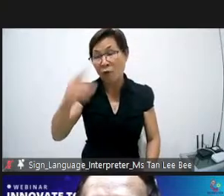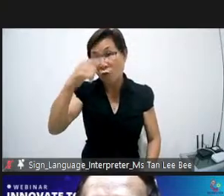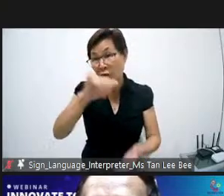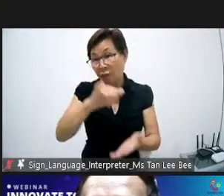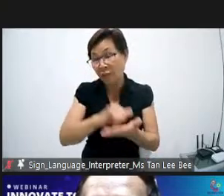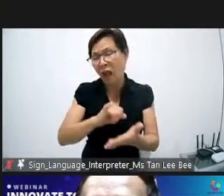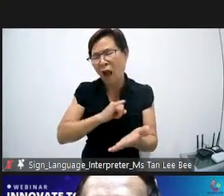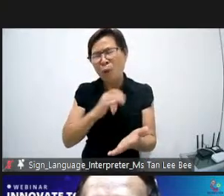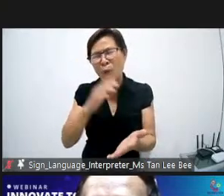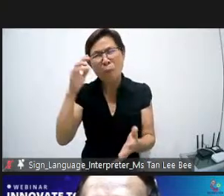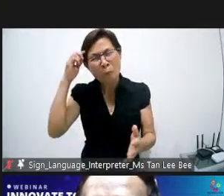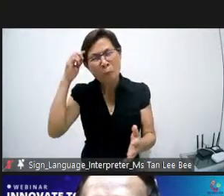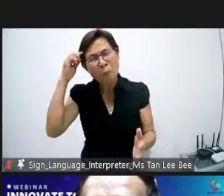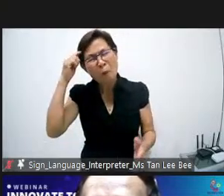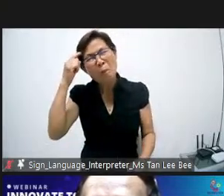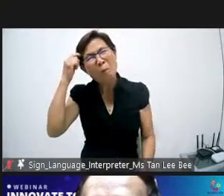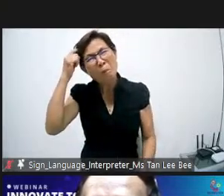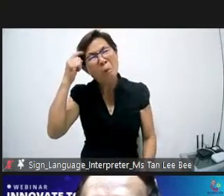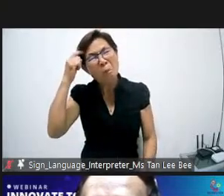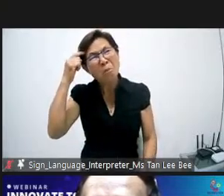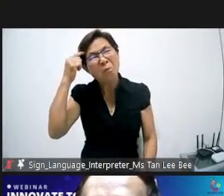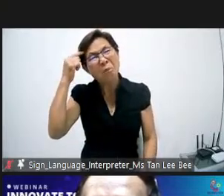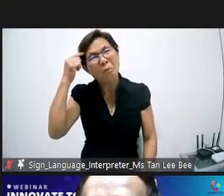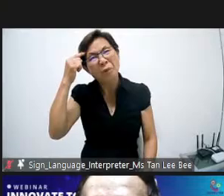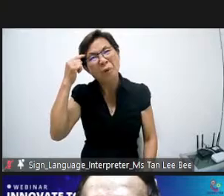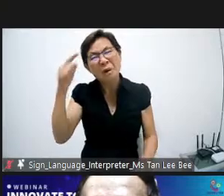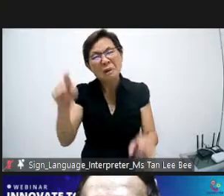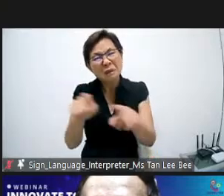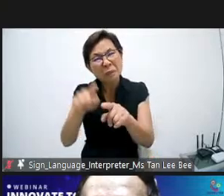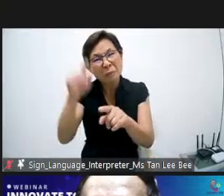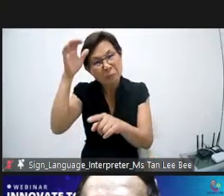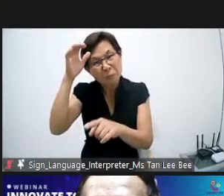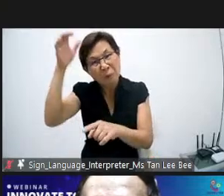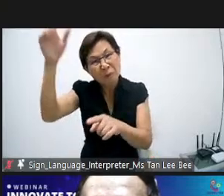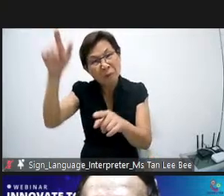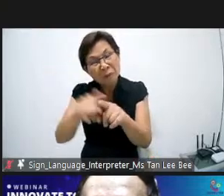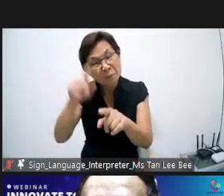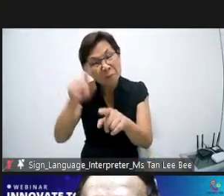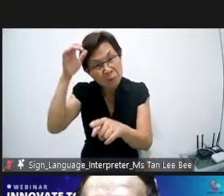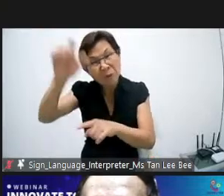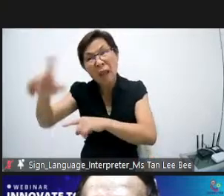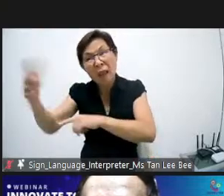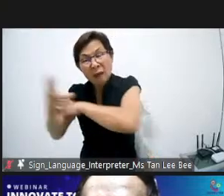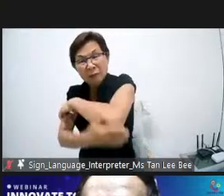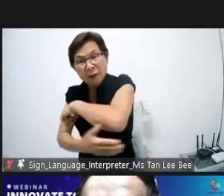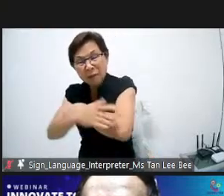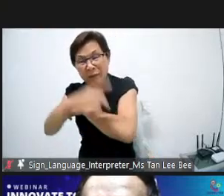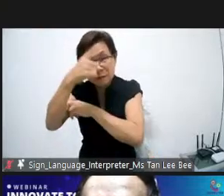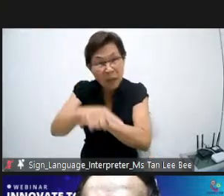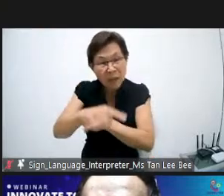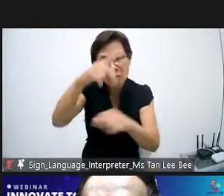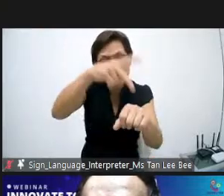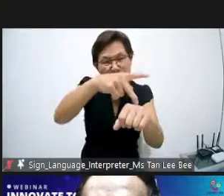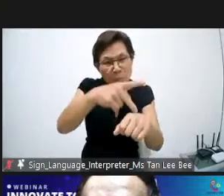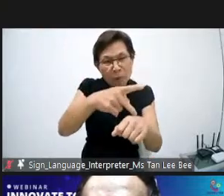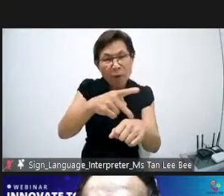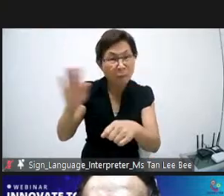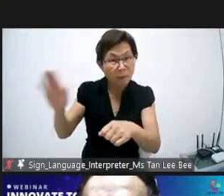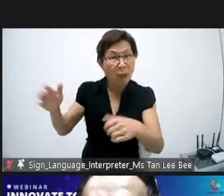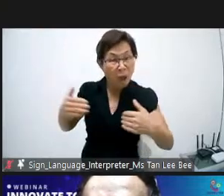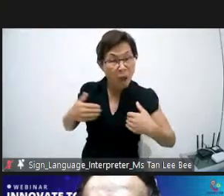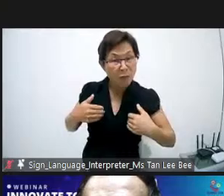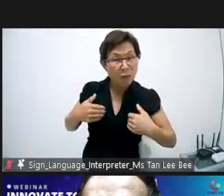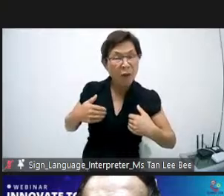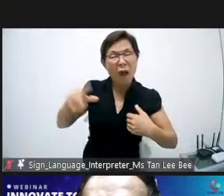just wondering if there is the same concept in other countries, like Thailand, Philippines here, or in other states